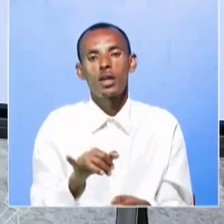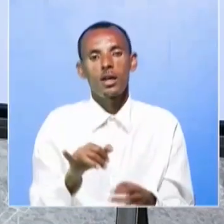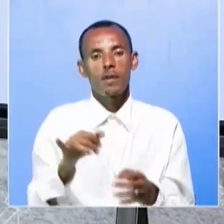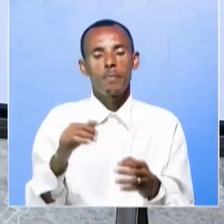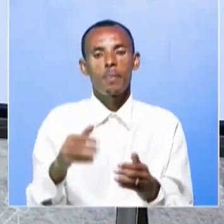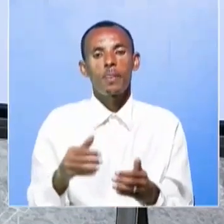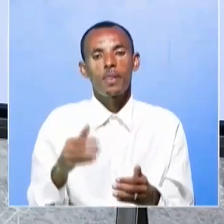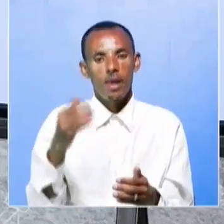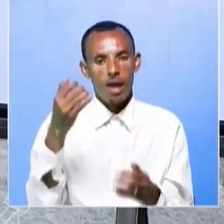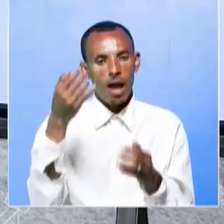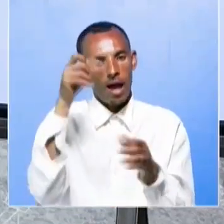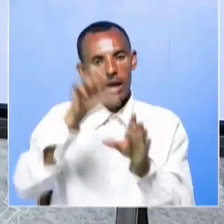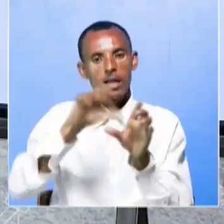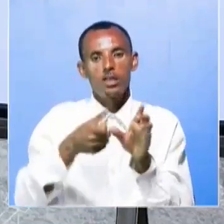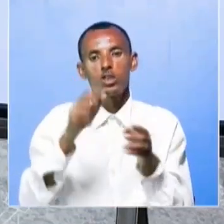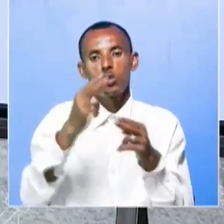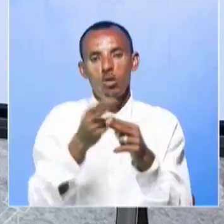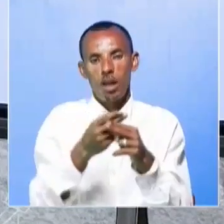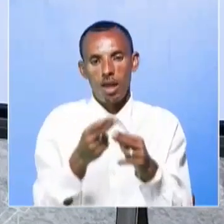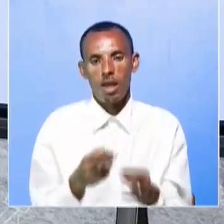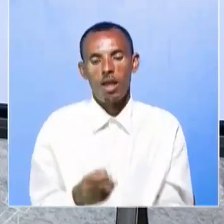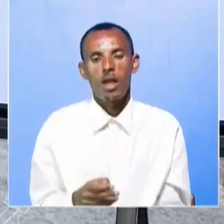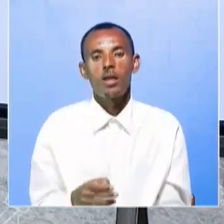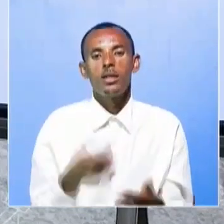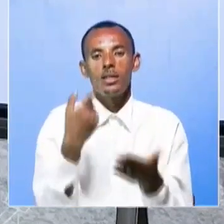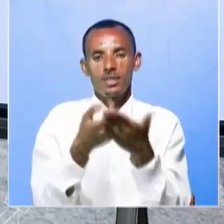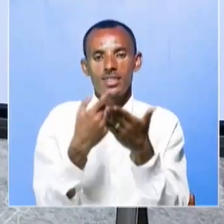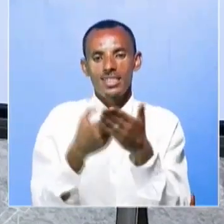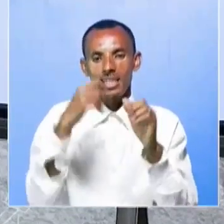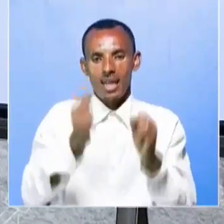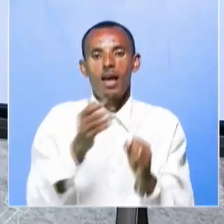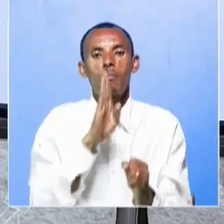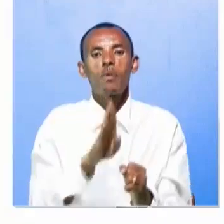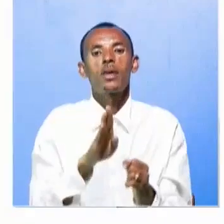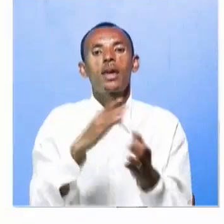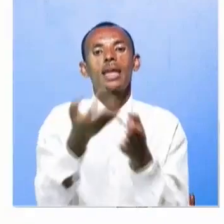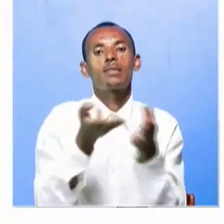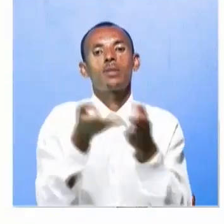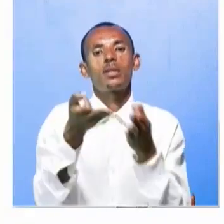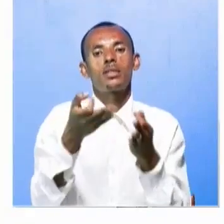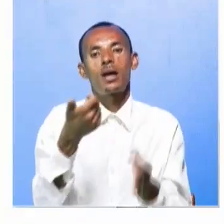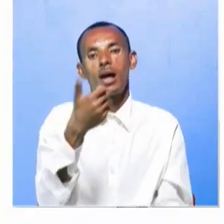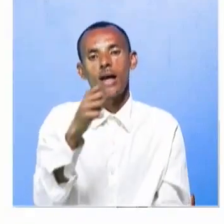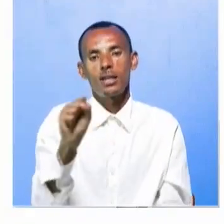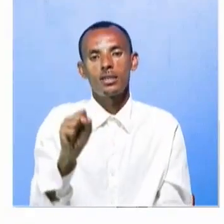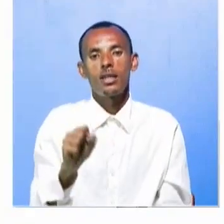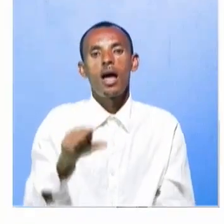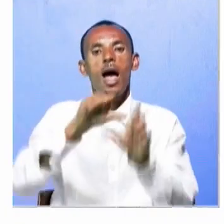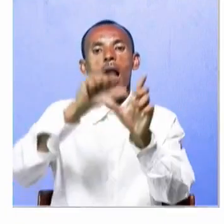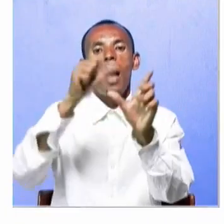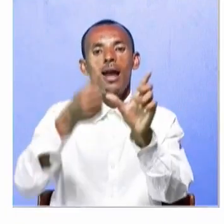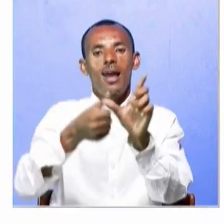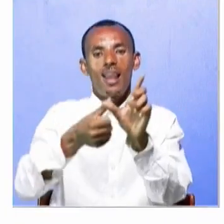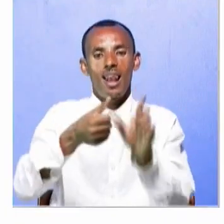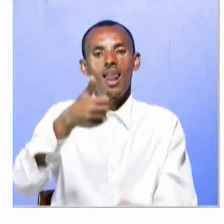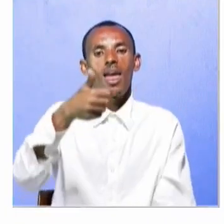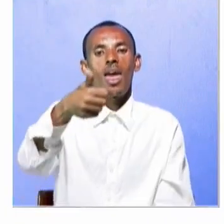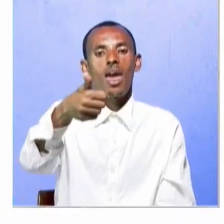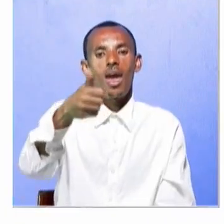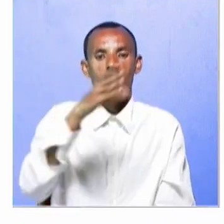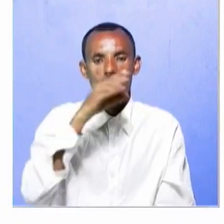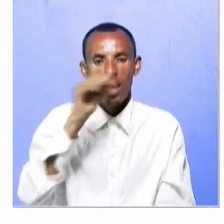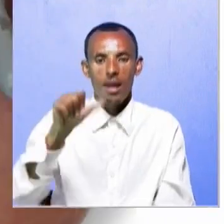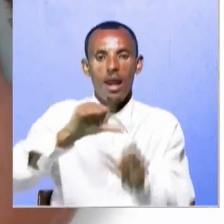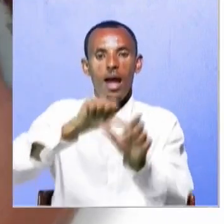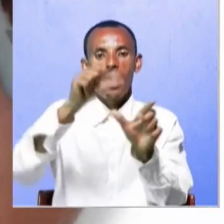angles, right? So shortly, this can be expressed as angle A and angle D